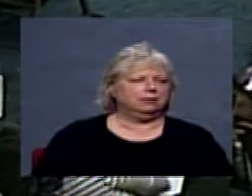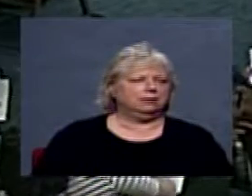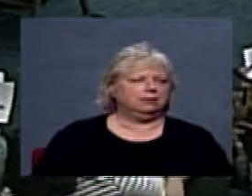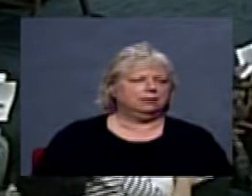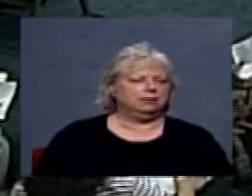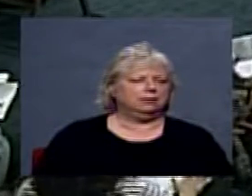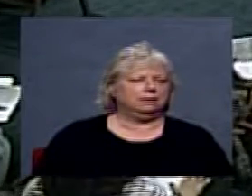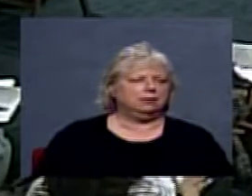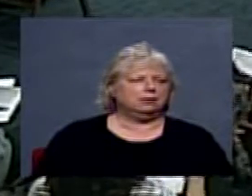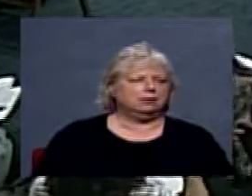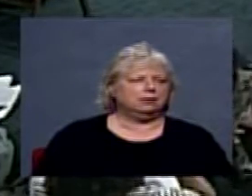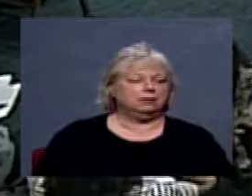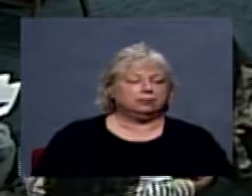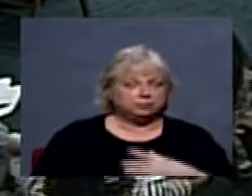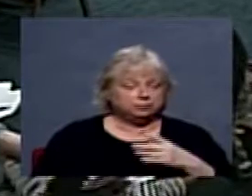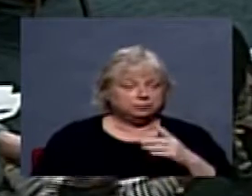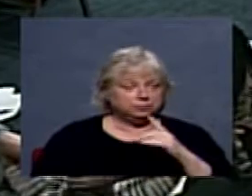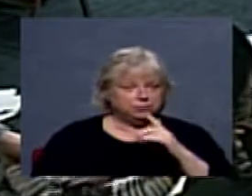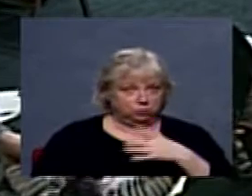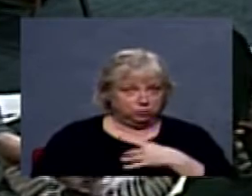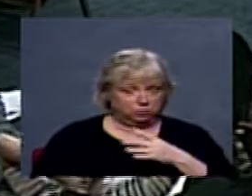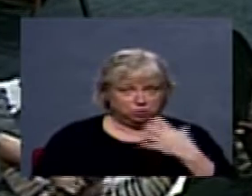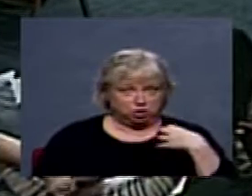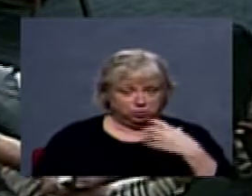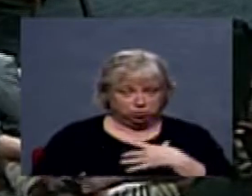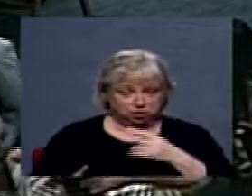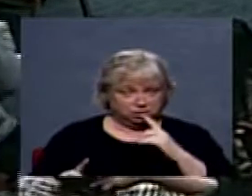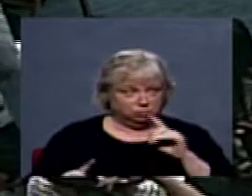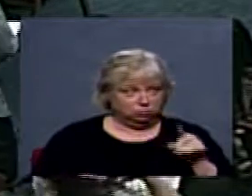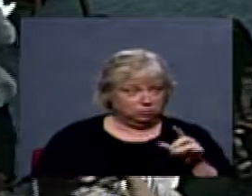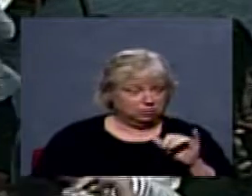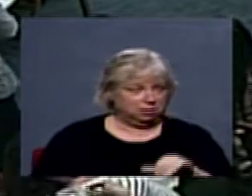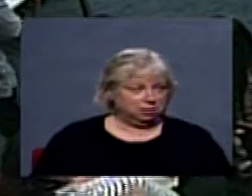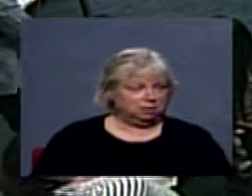you. Would you like to address that?